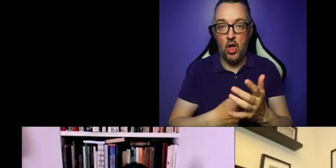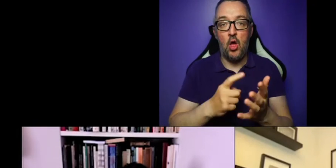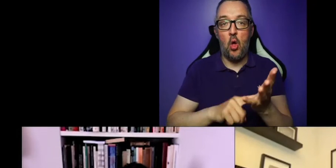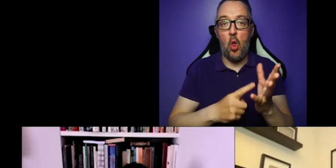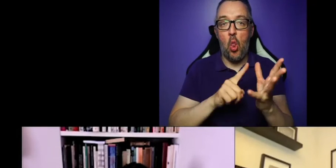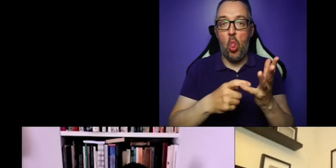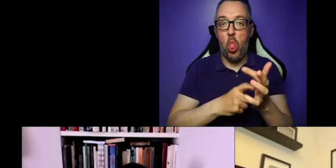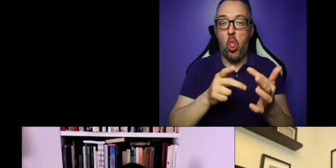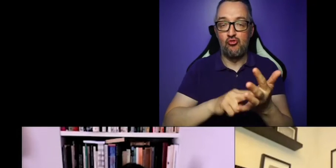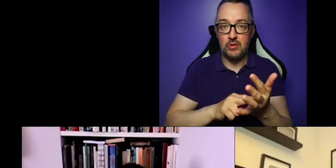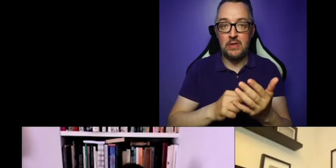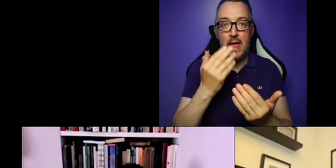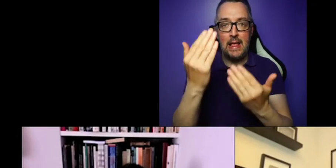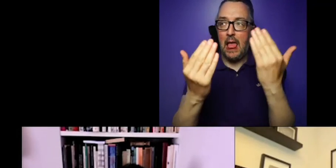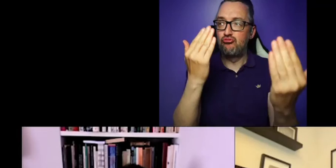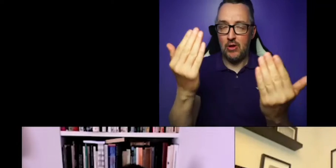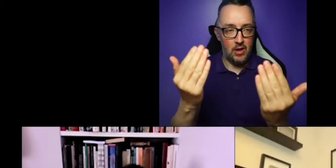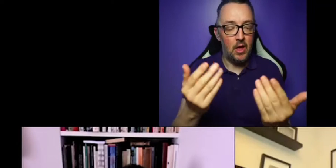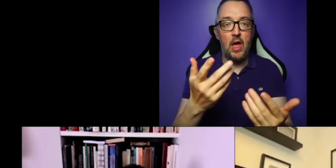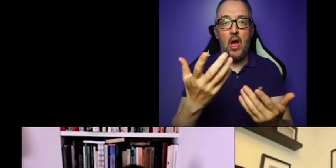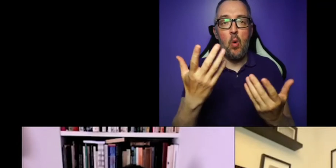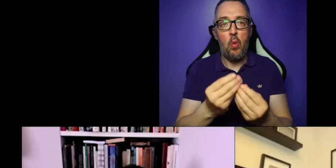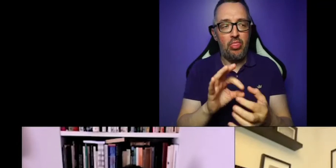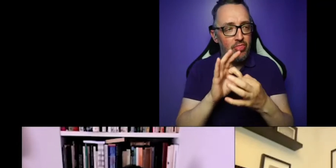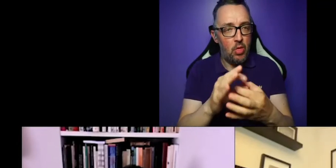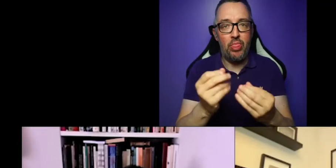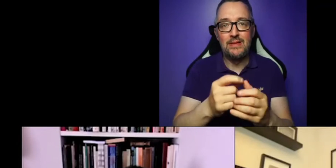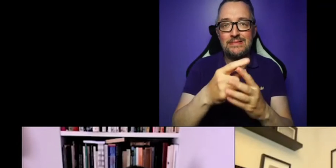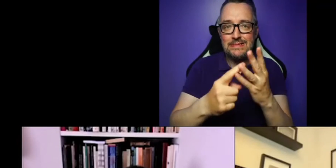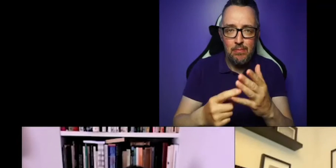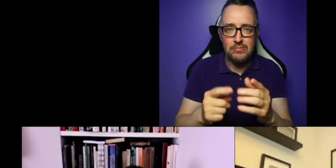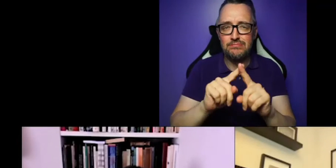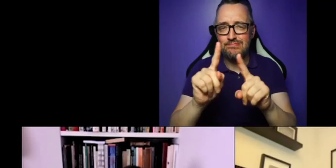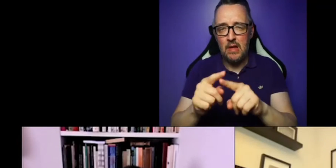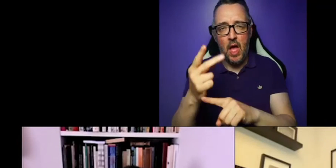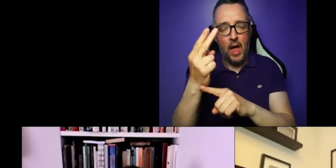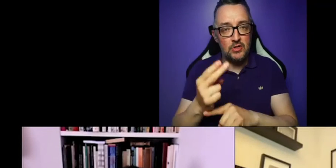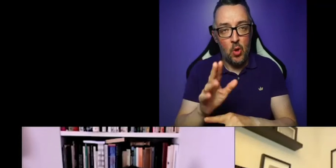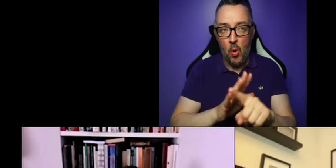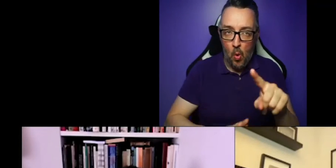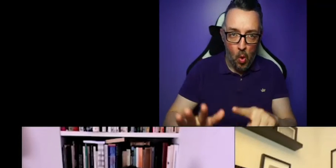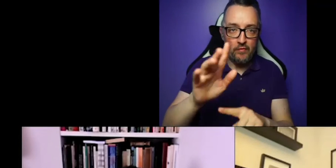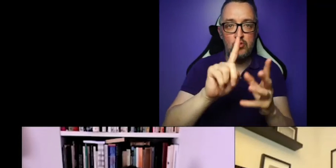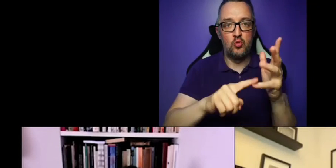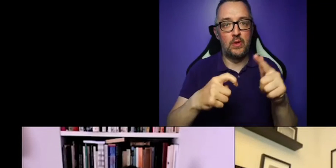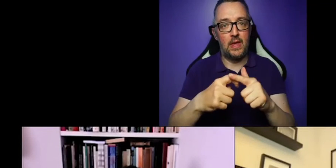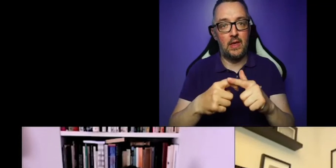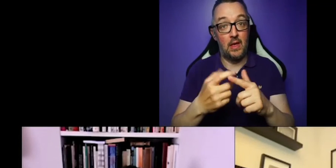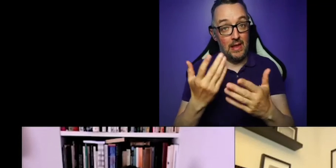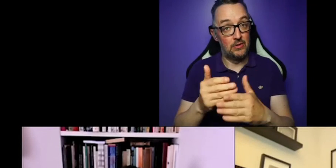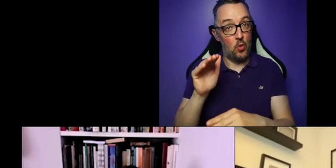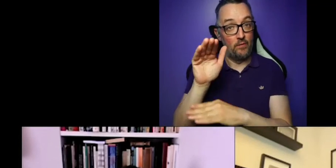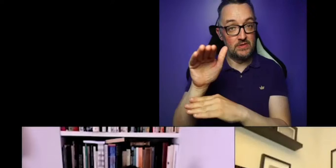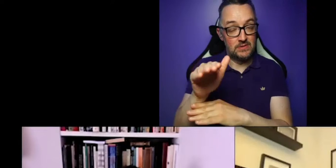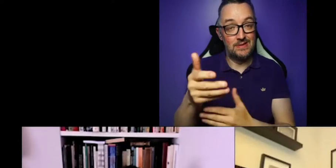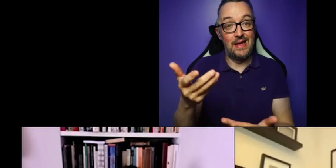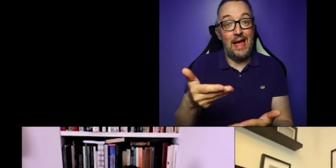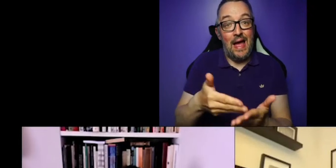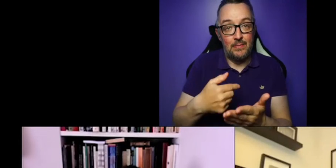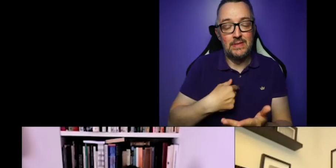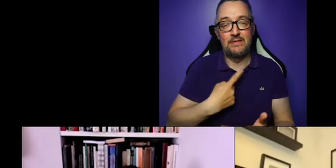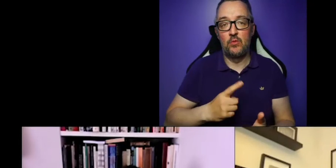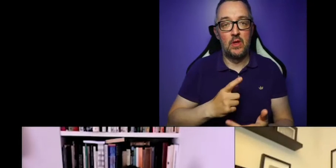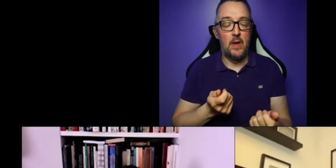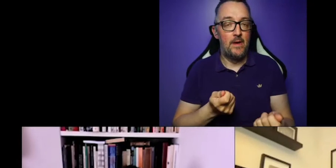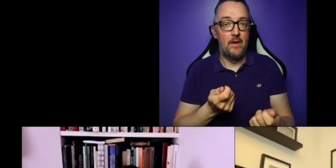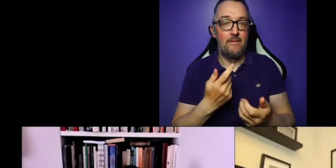with disabled, self-taught and overlooked artists across the UK and overseas. And I'm also a freelance producer